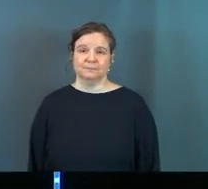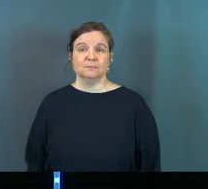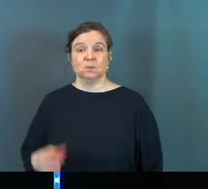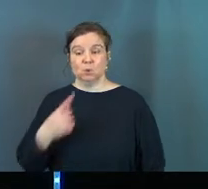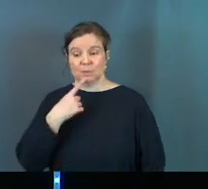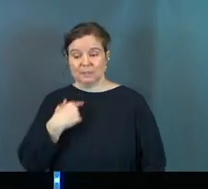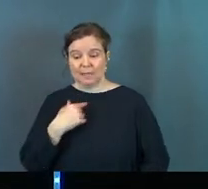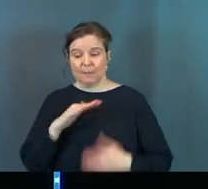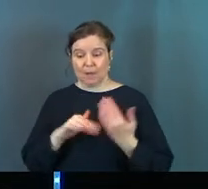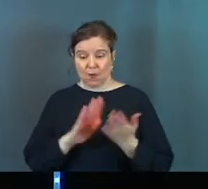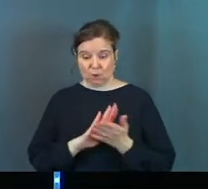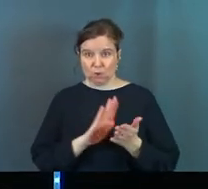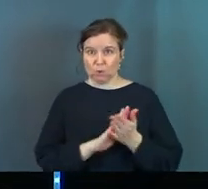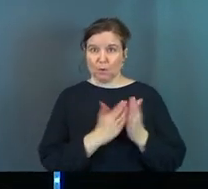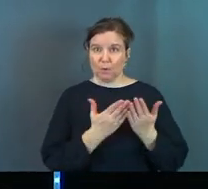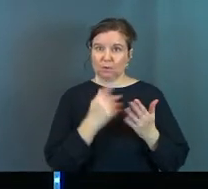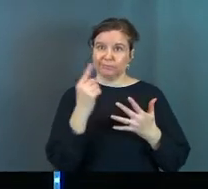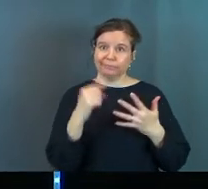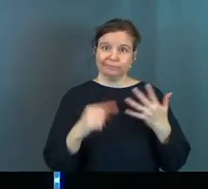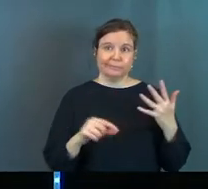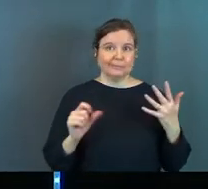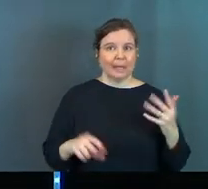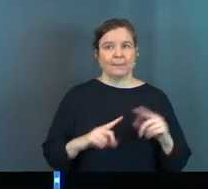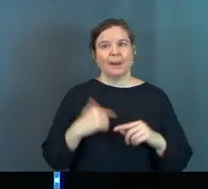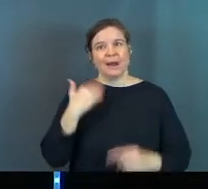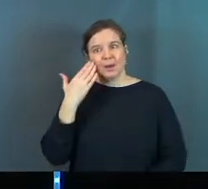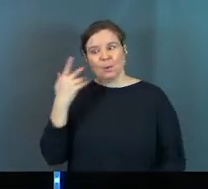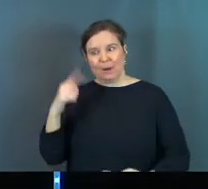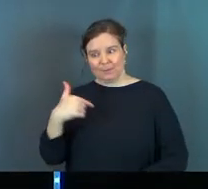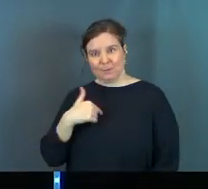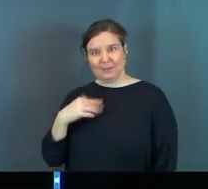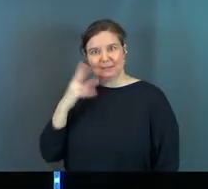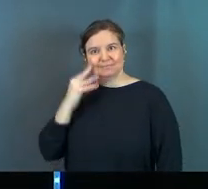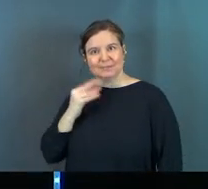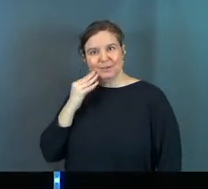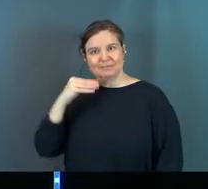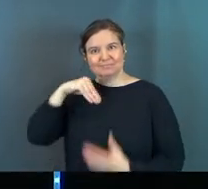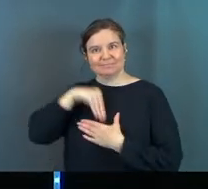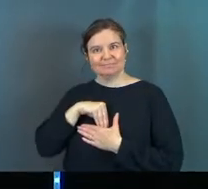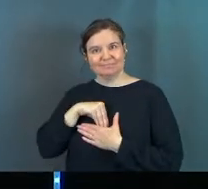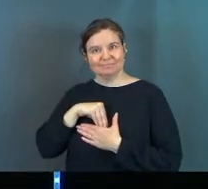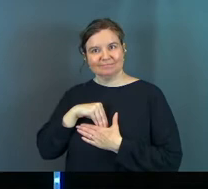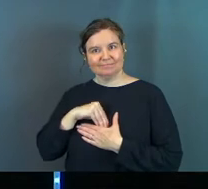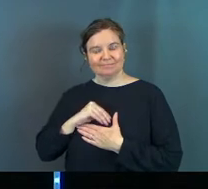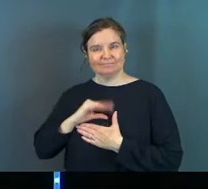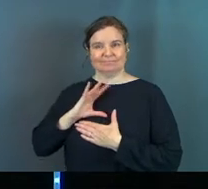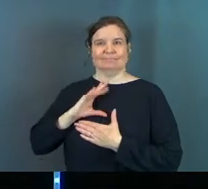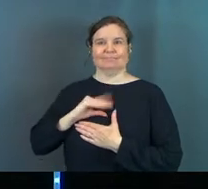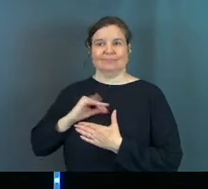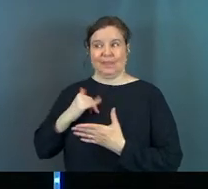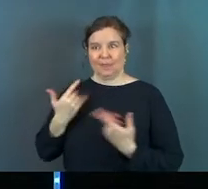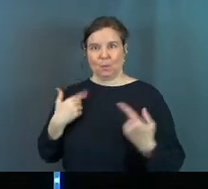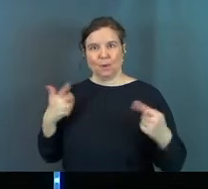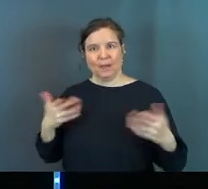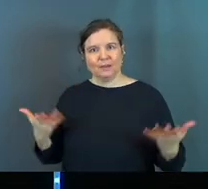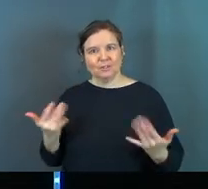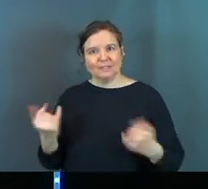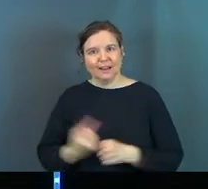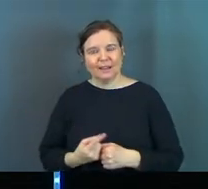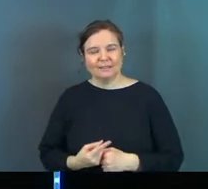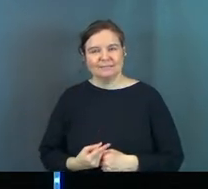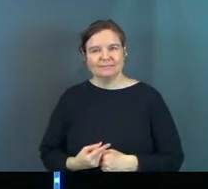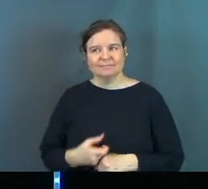Is you can tell me all the school book stuff, but I know what happened to me. And that's what's got you here today.